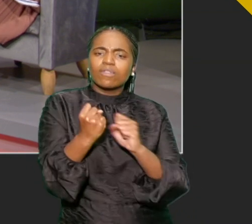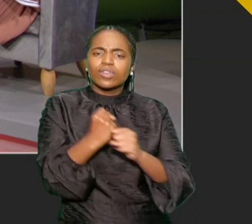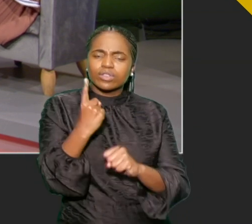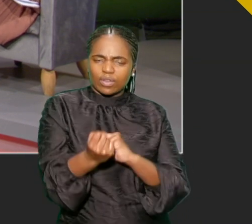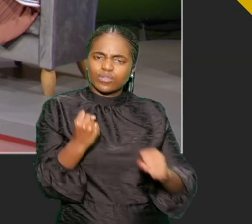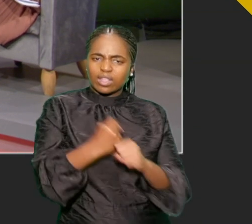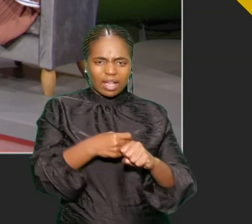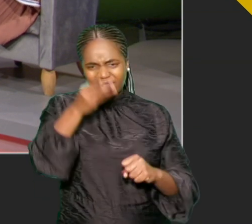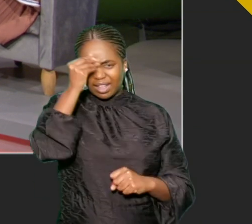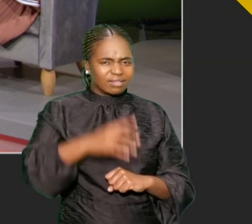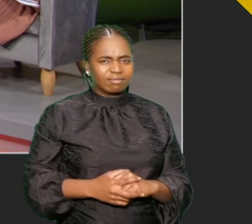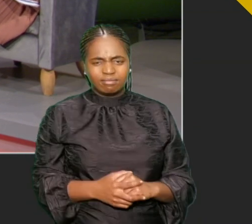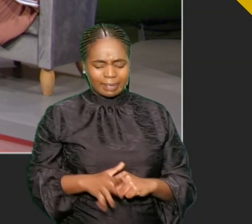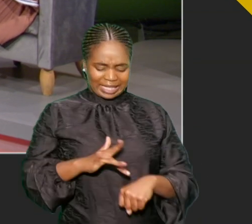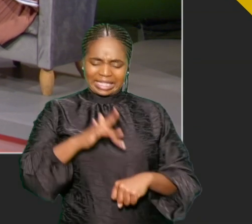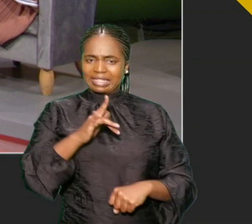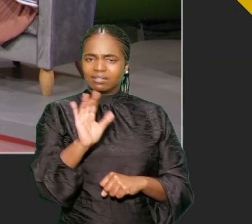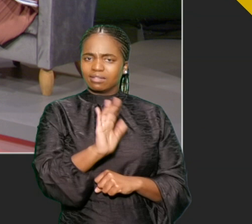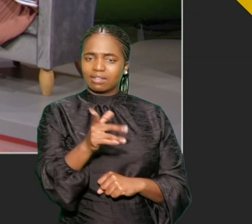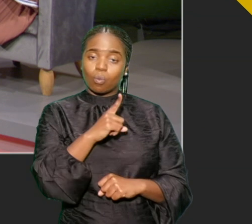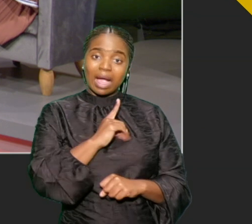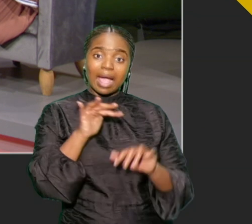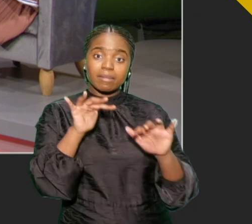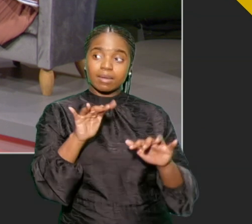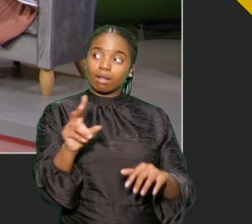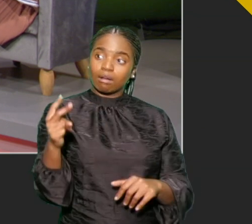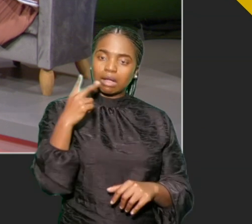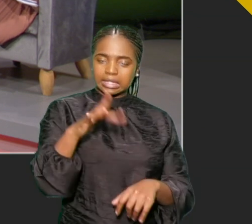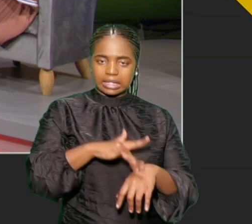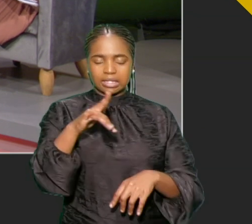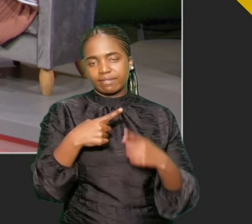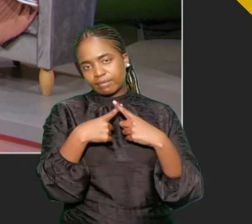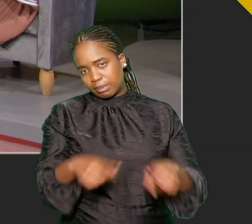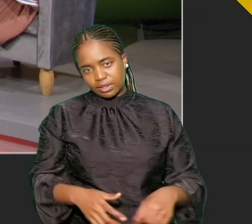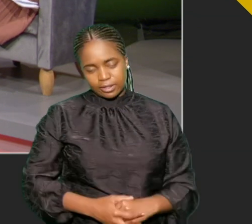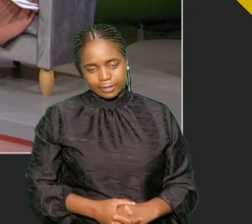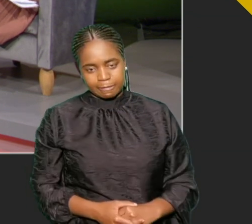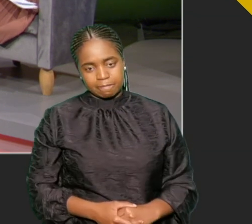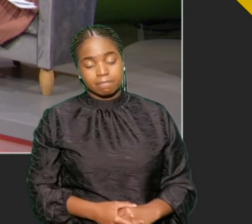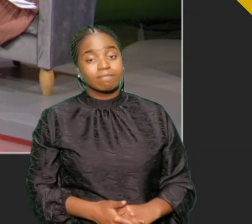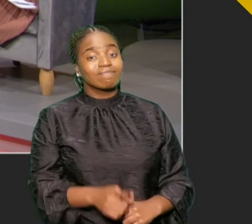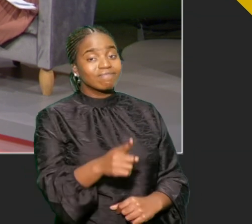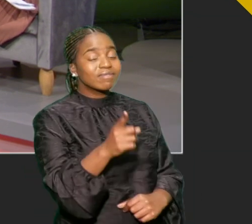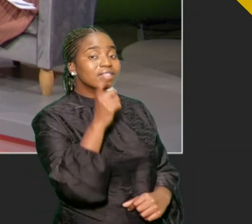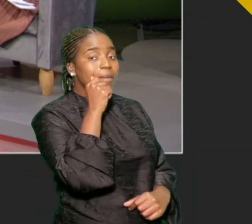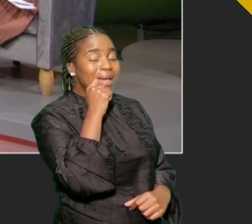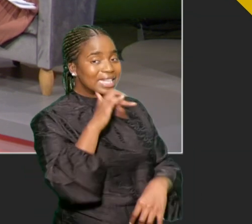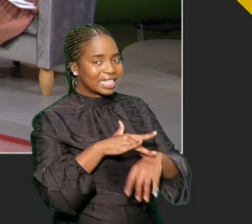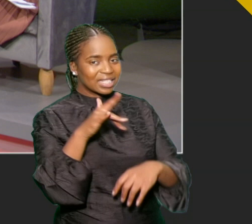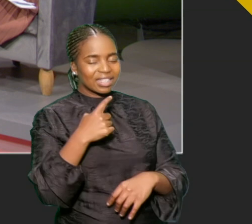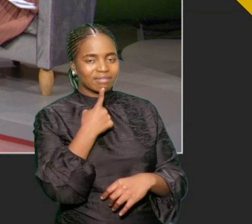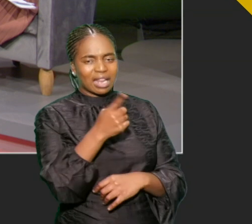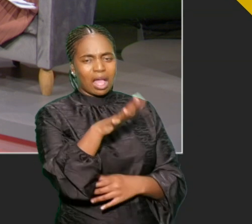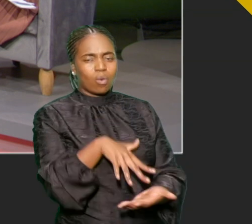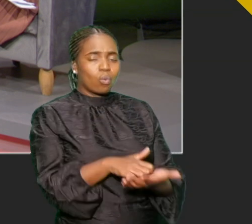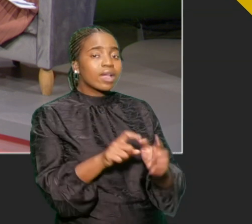had to learn I can't be like this because people don't always perceive it the same way. And according to Miss Lisa, when a man is sensitive, he's seen as